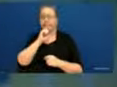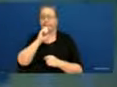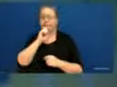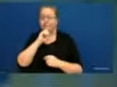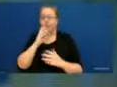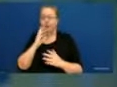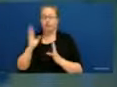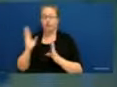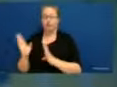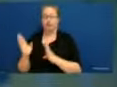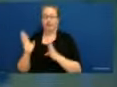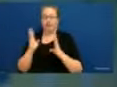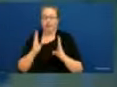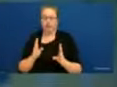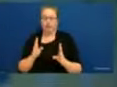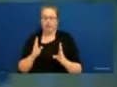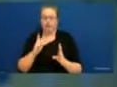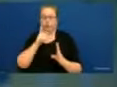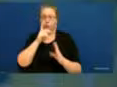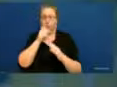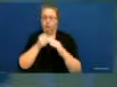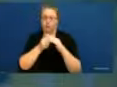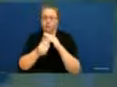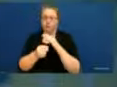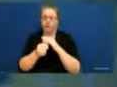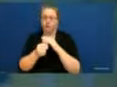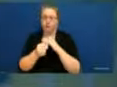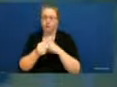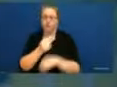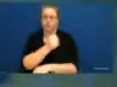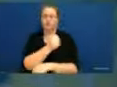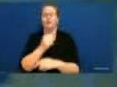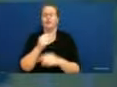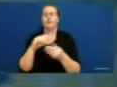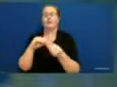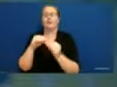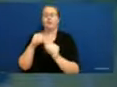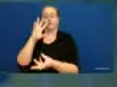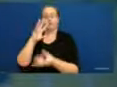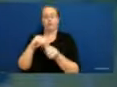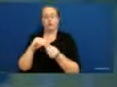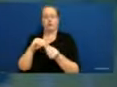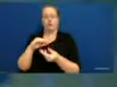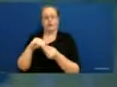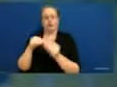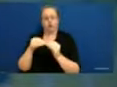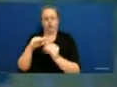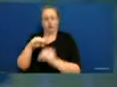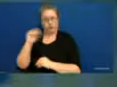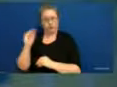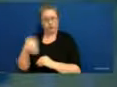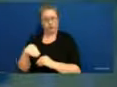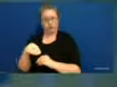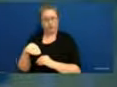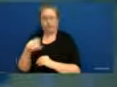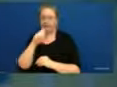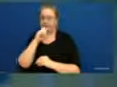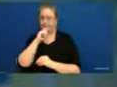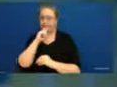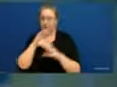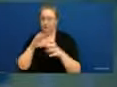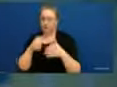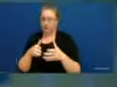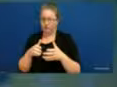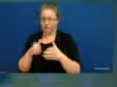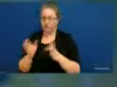each age group. Next to that is the hospitalization, or sorry, the cases, the numbers of cases, the percents of cases